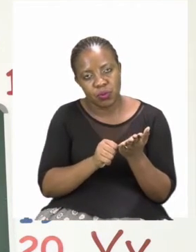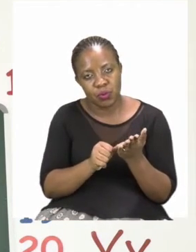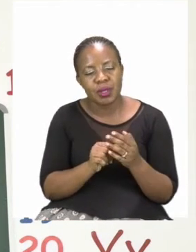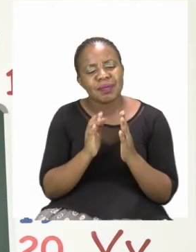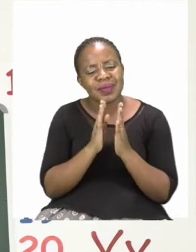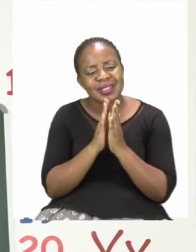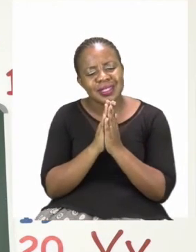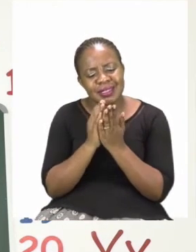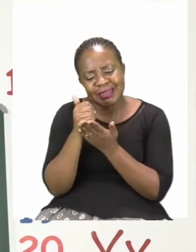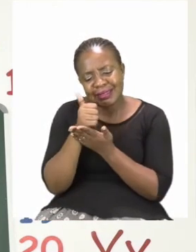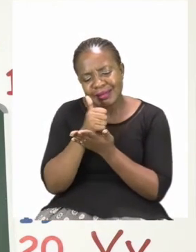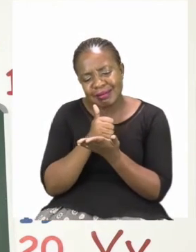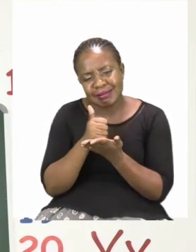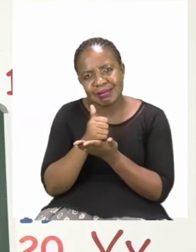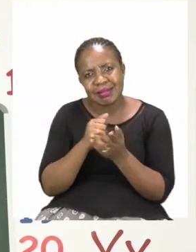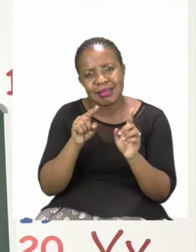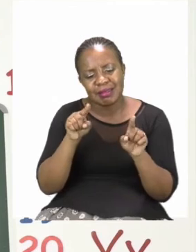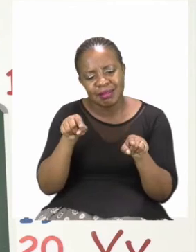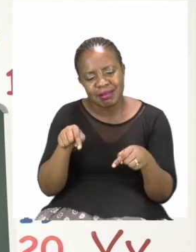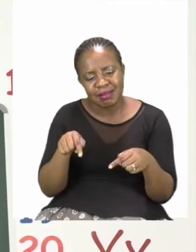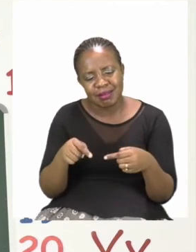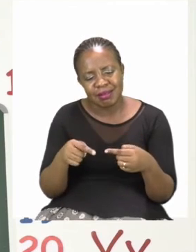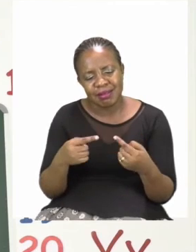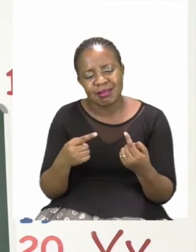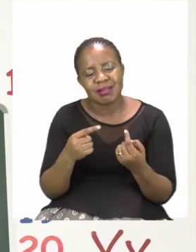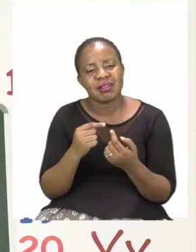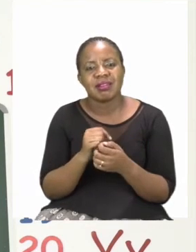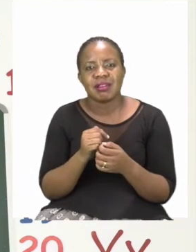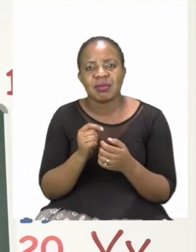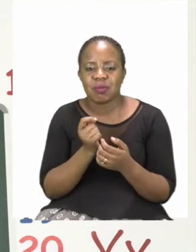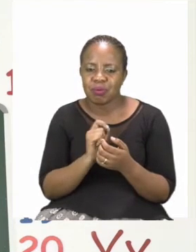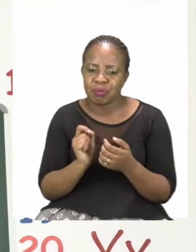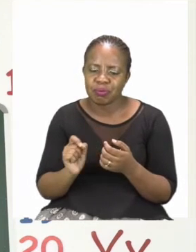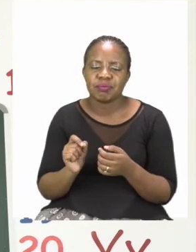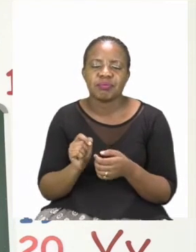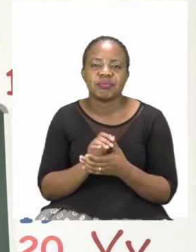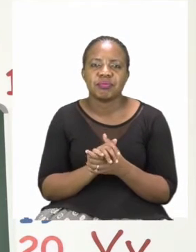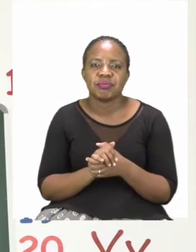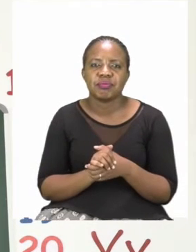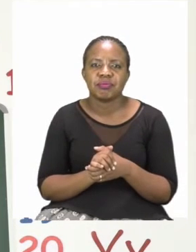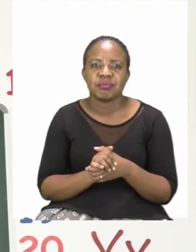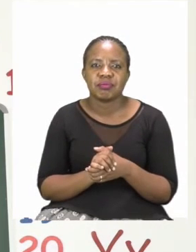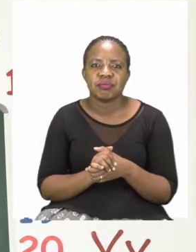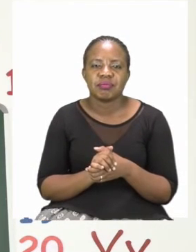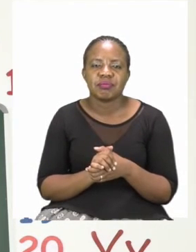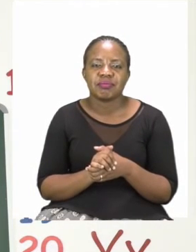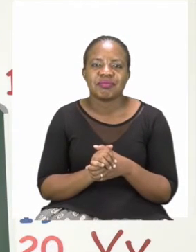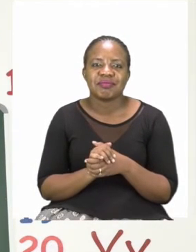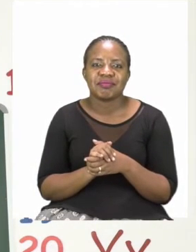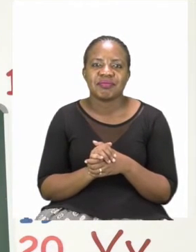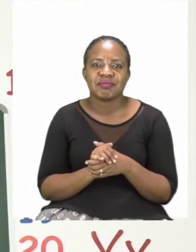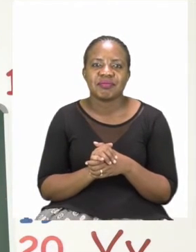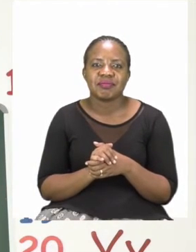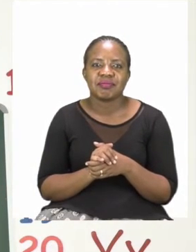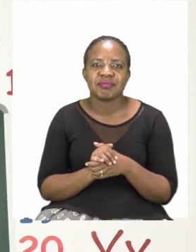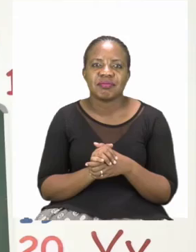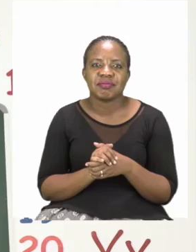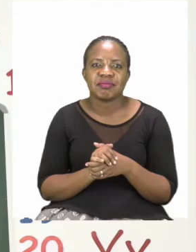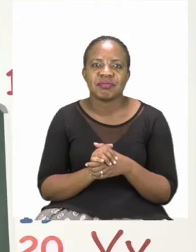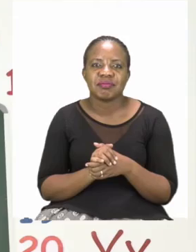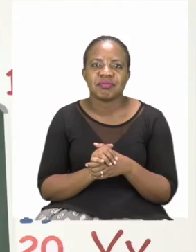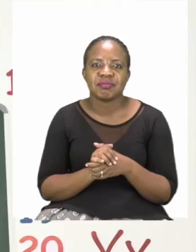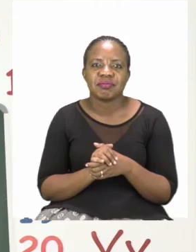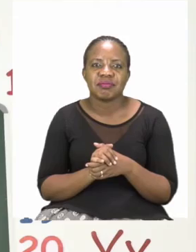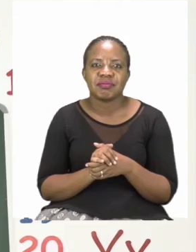putting the seeds inside the pots. I will see you when you're done with your full exercise.